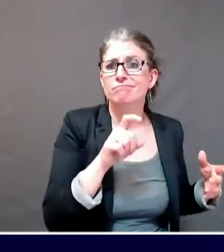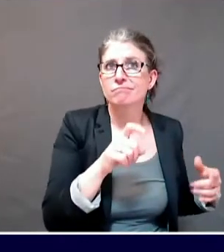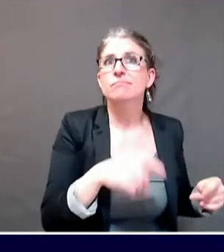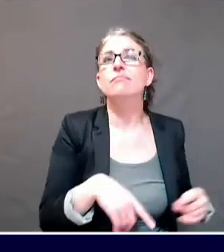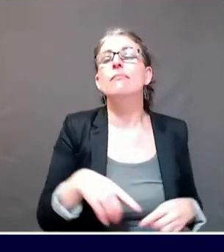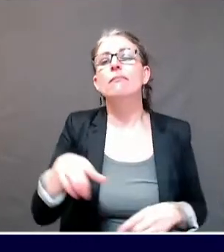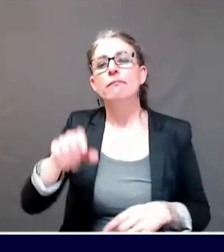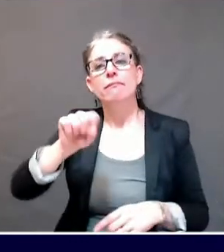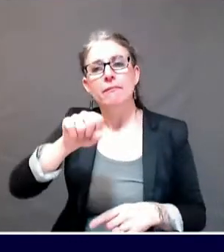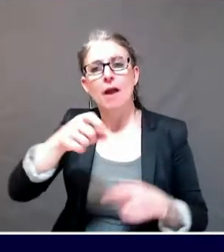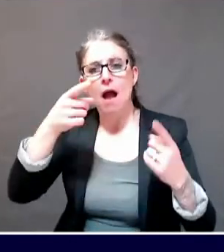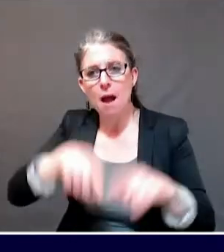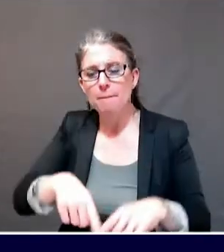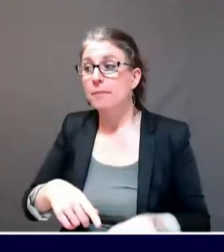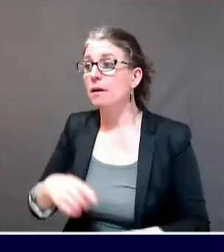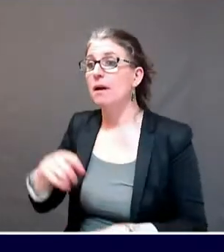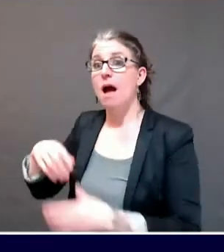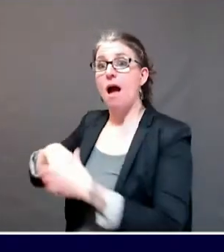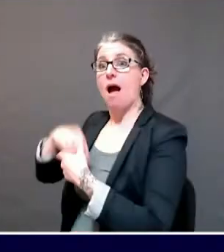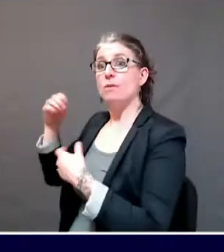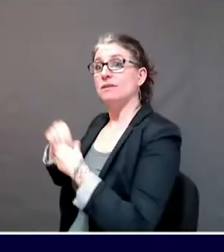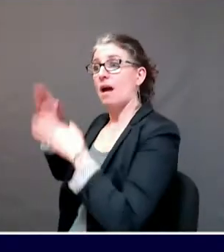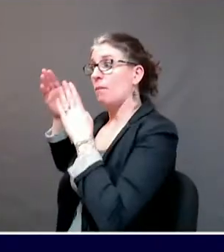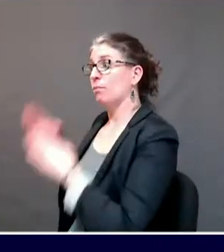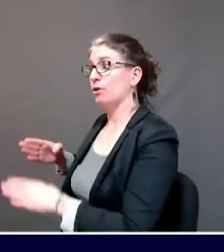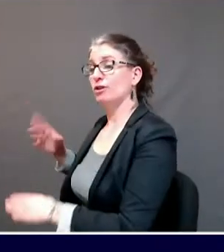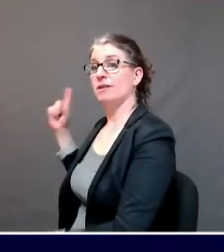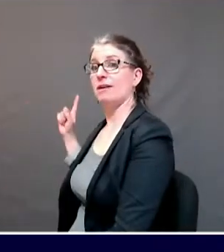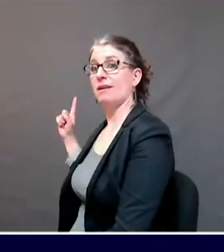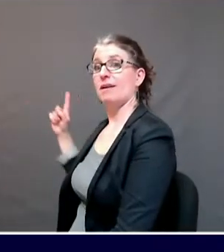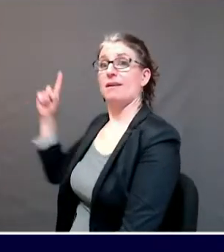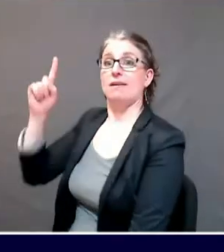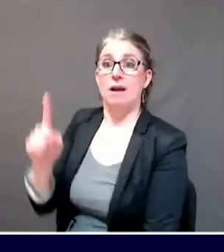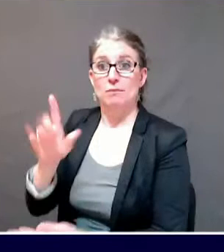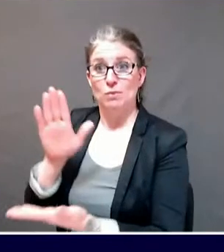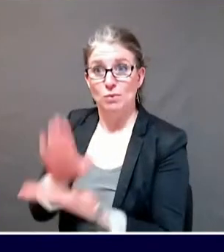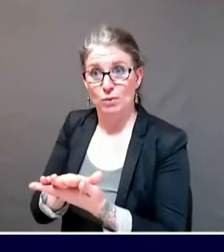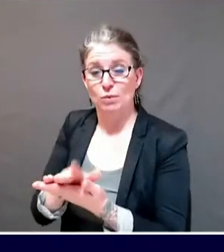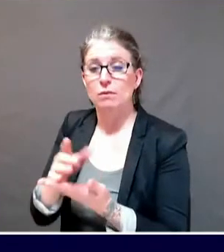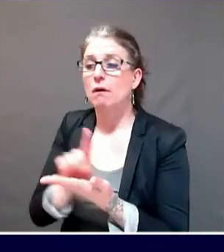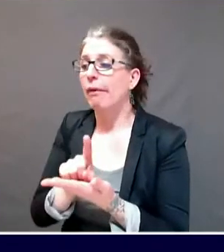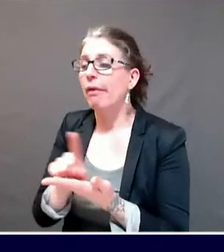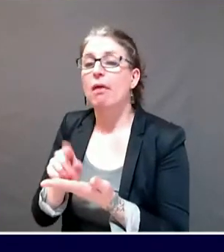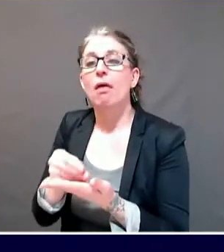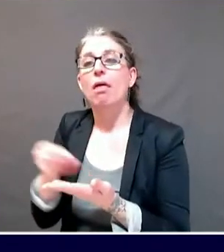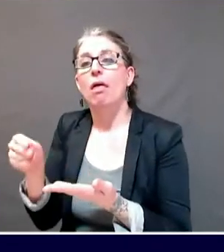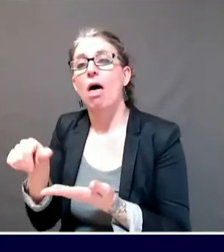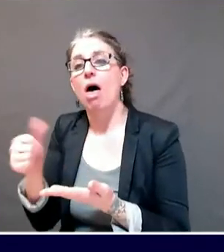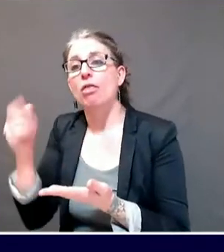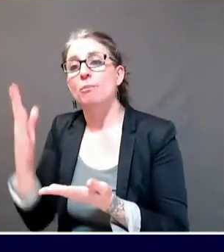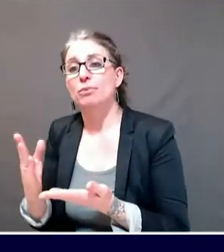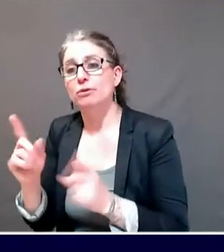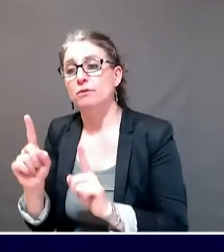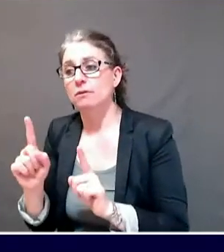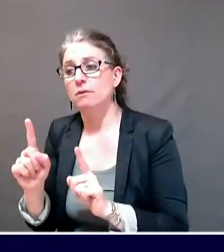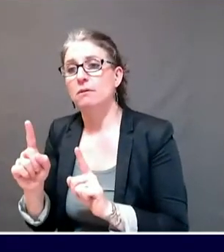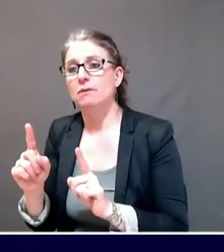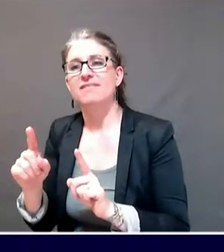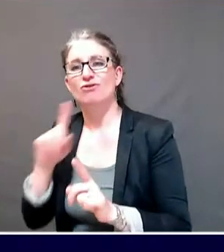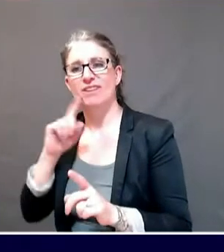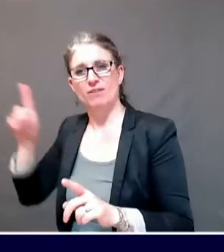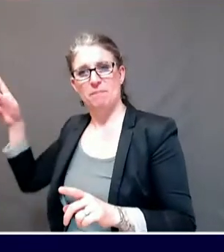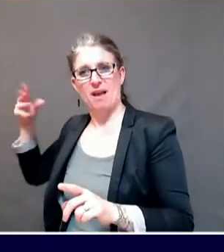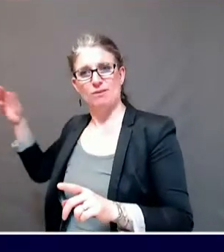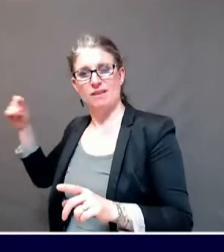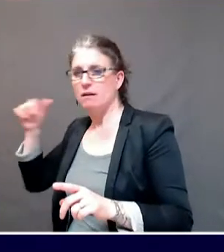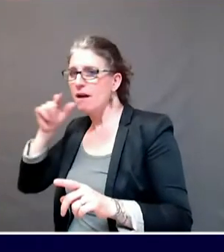create pause in, say, the safety of in-person education? Not to my lights. Now, this isn't an accident. The reason